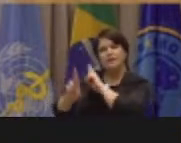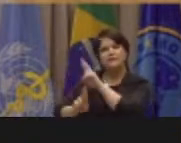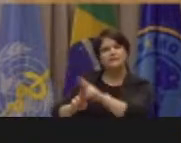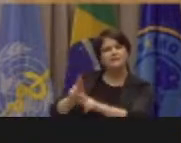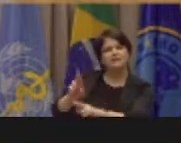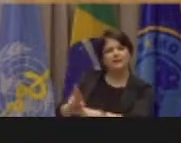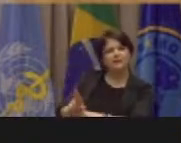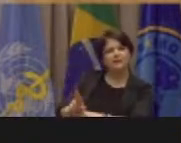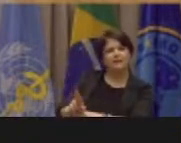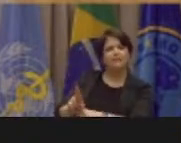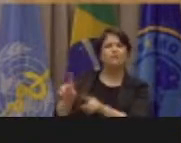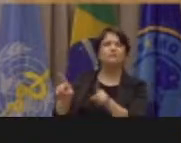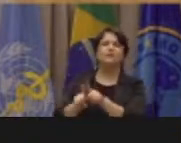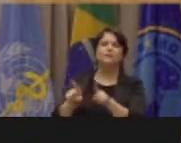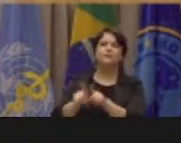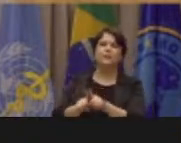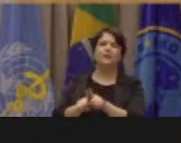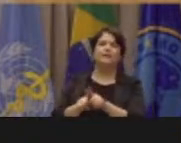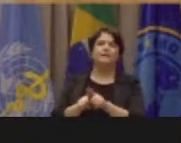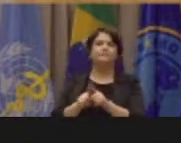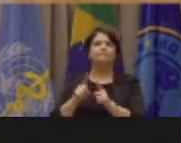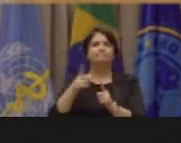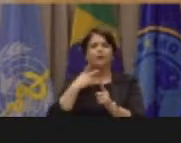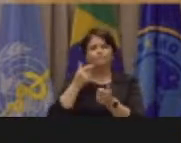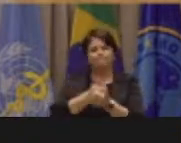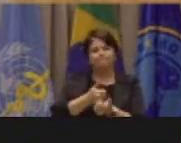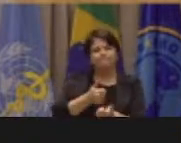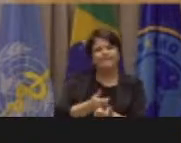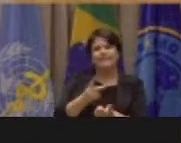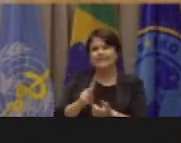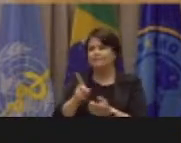right path, but we have to communicate with people.